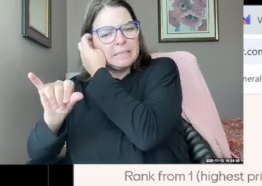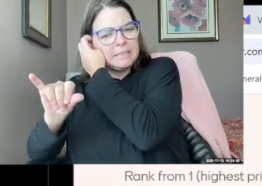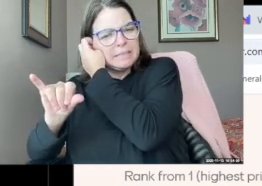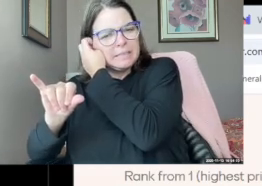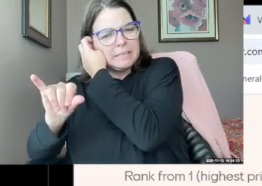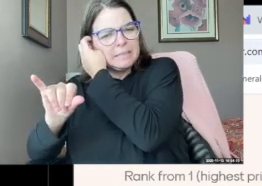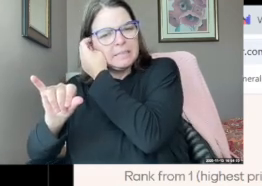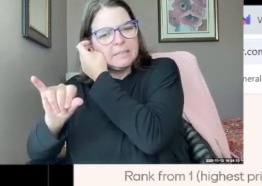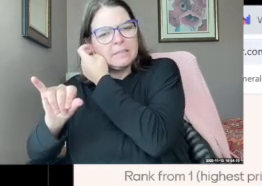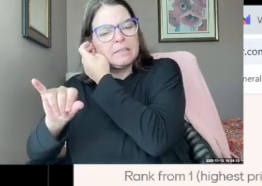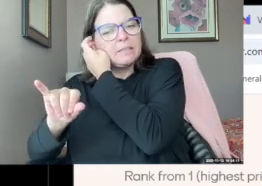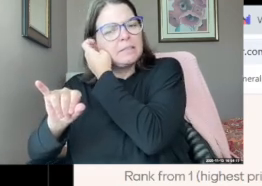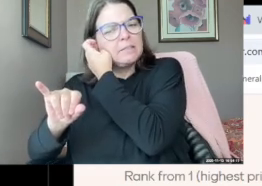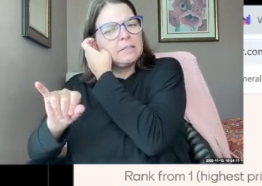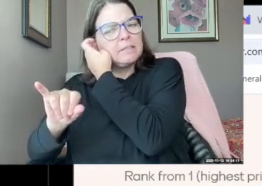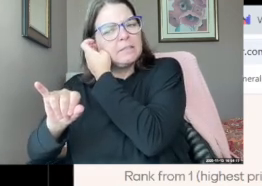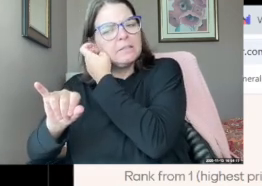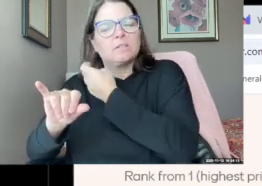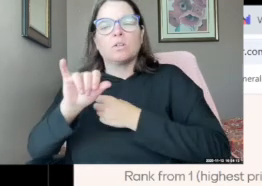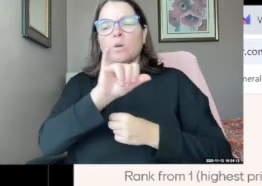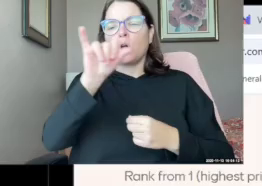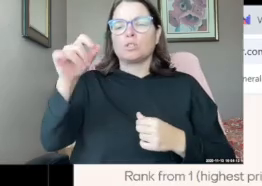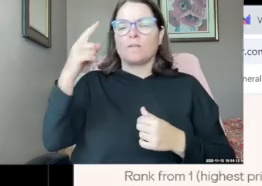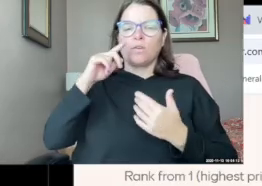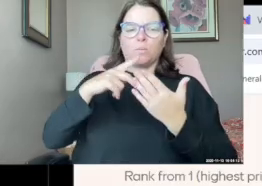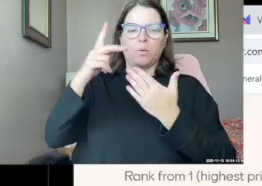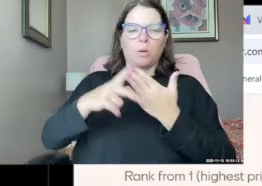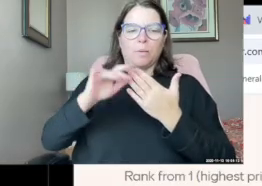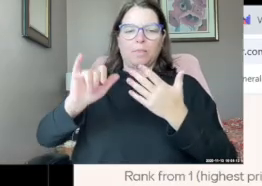curious about that. But I also, to